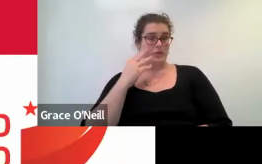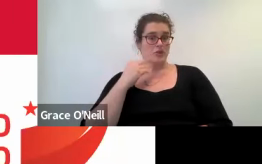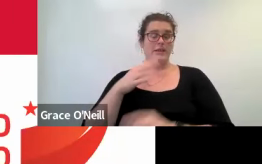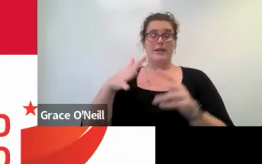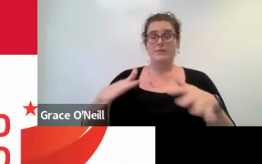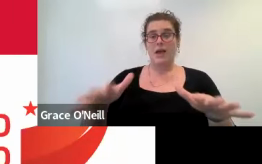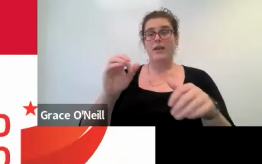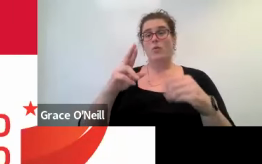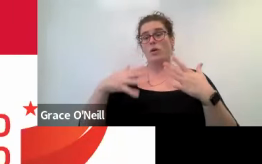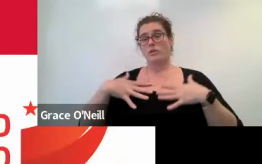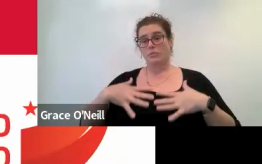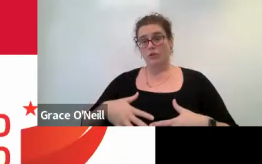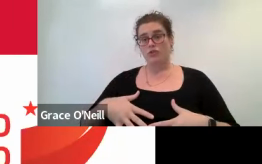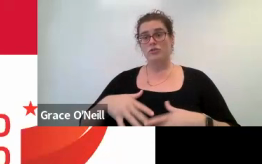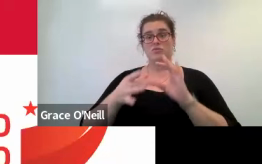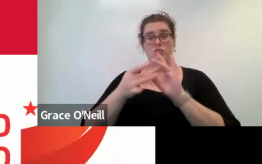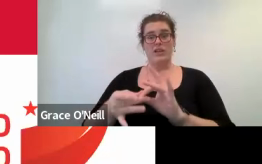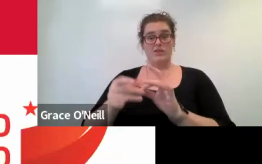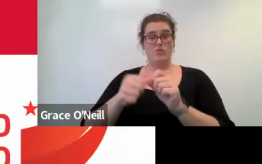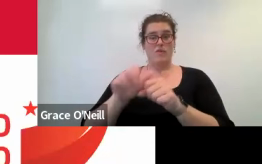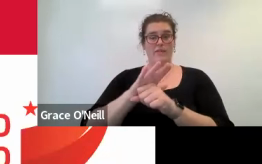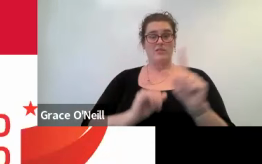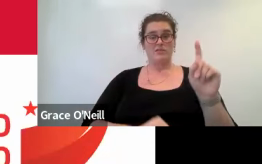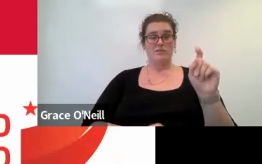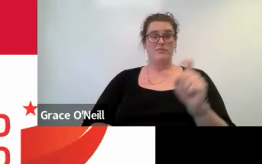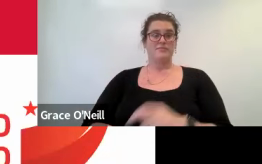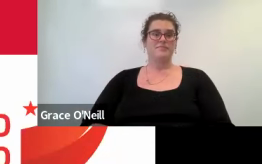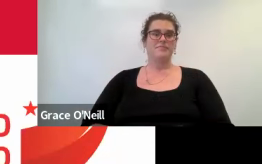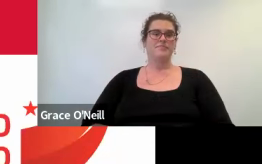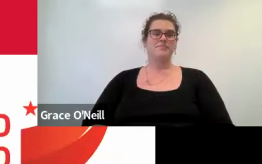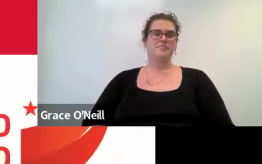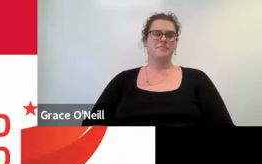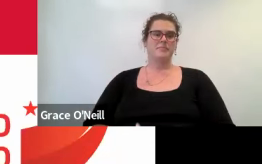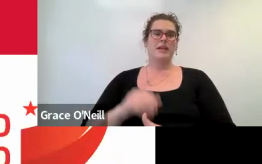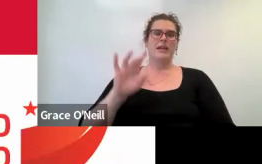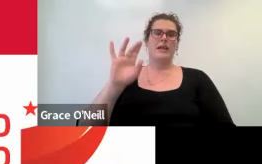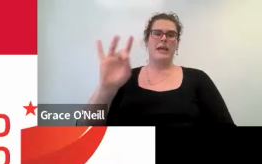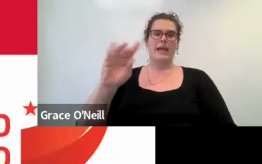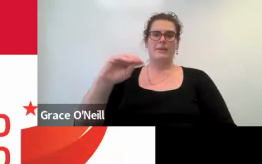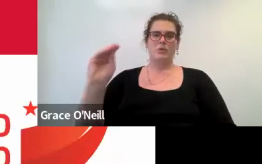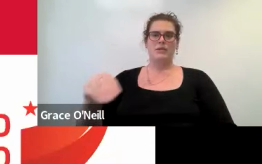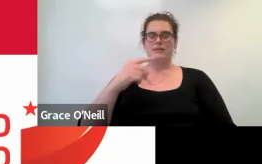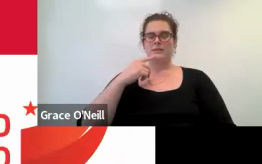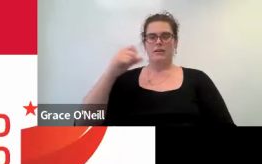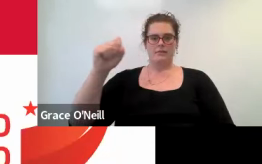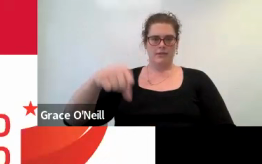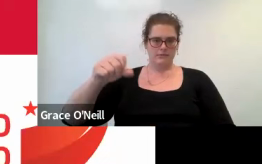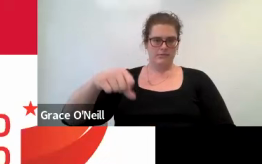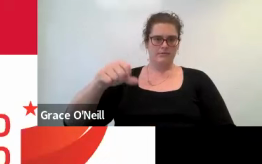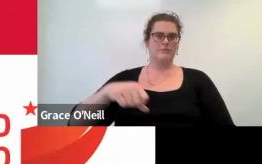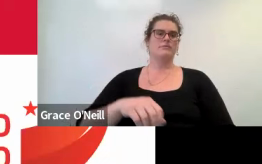or COVID-19? And 8% or 61 individuals reported anxiety and